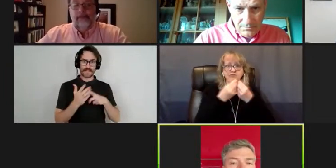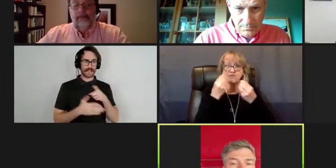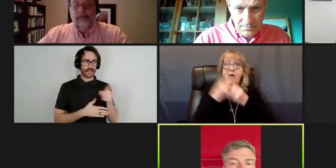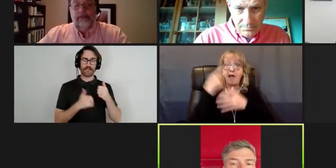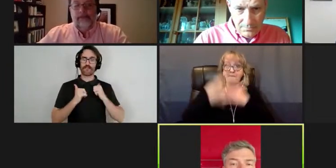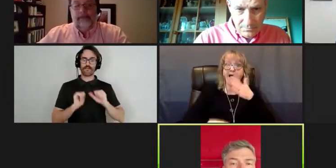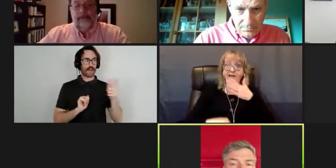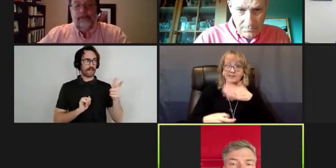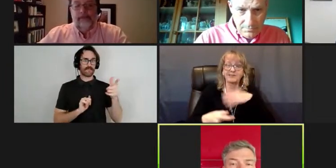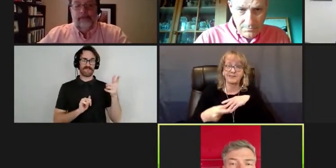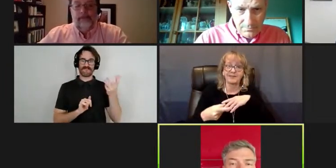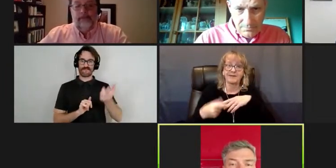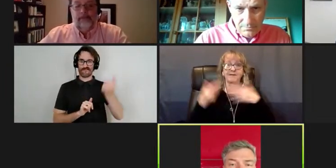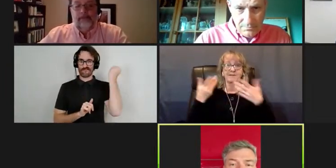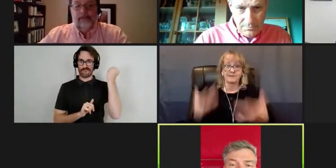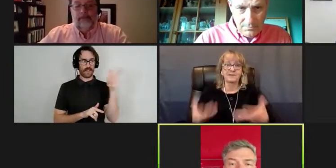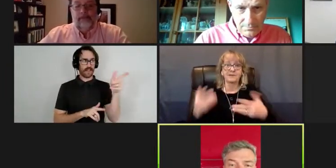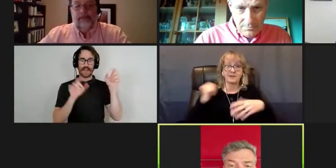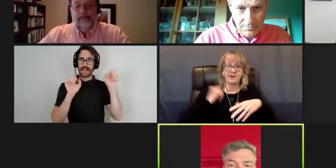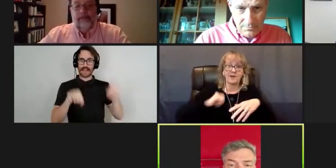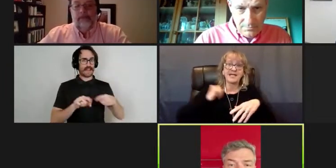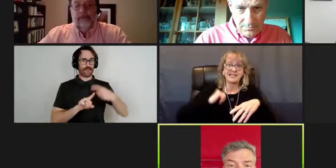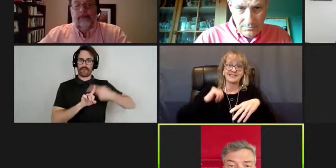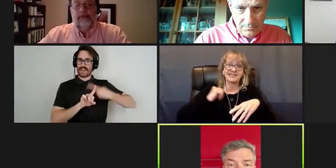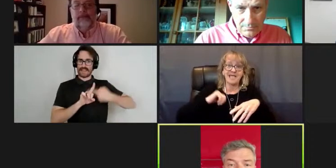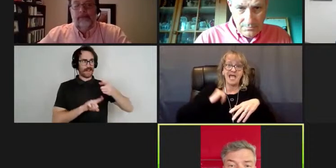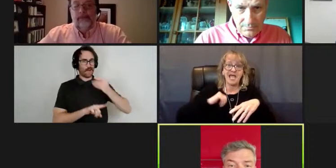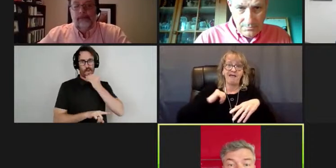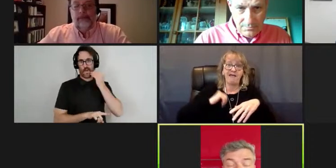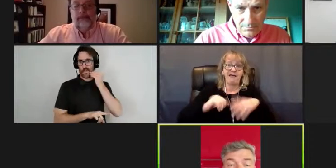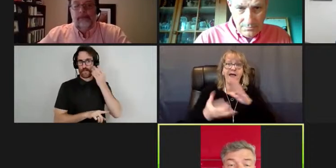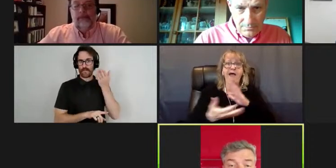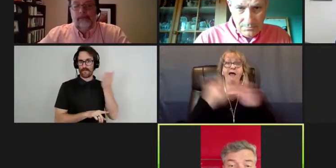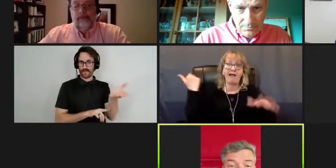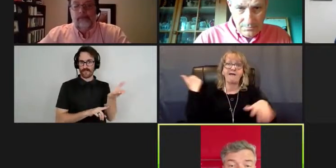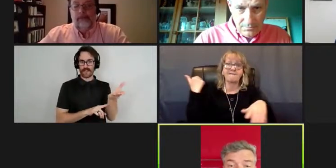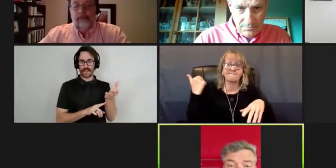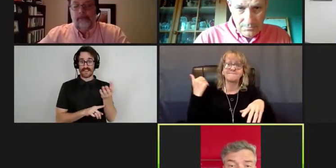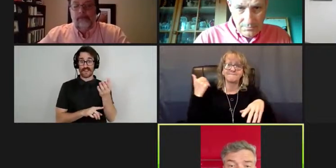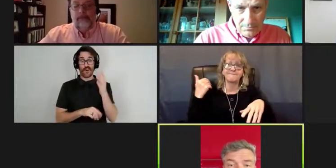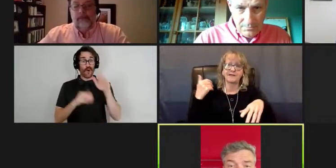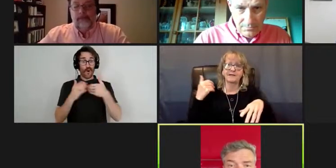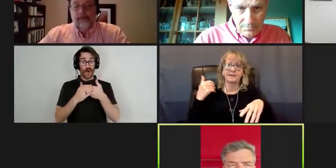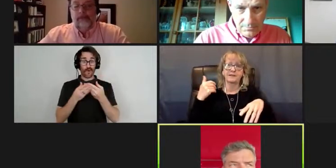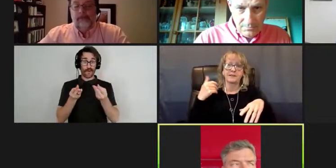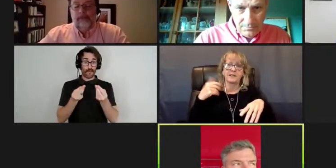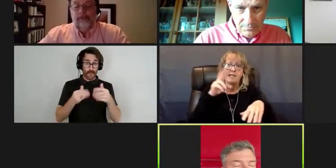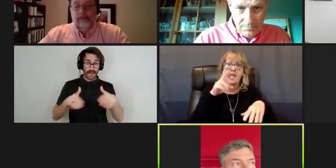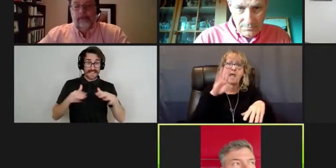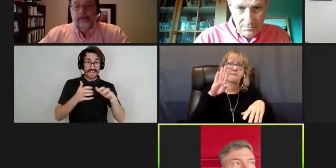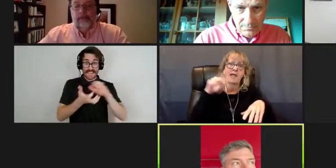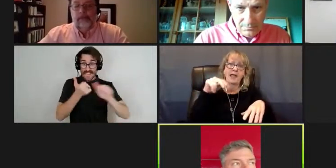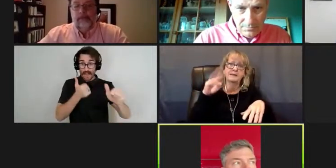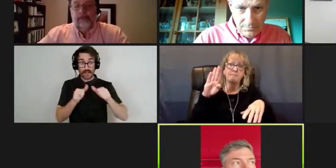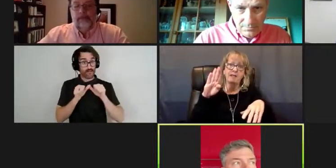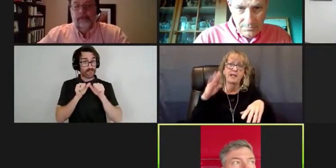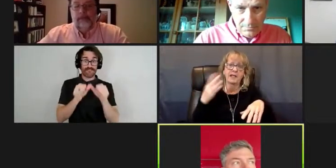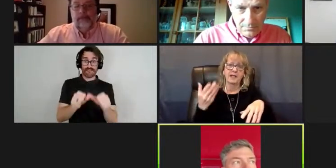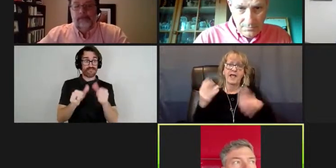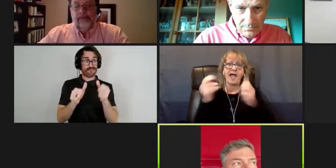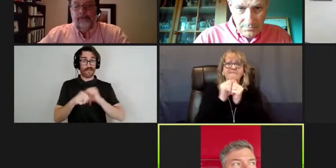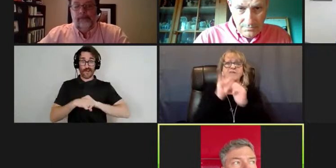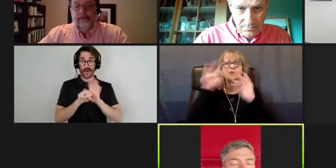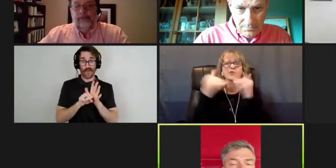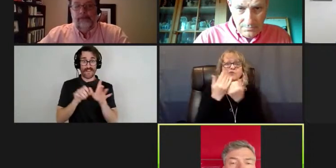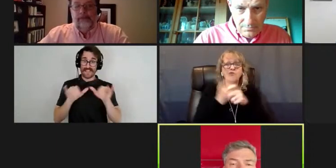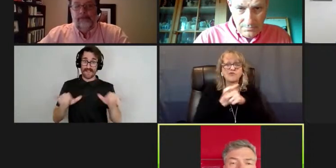them of their ability to have that household as an Airbnb, especially all the property damage and craziness during COVID.